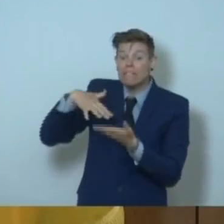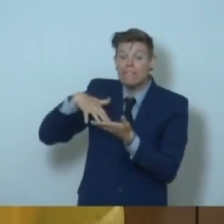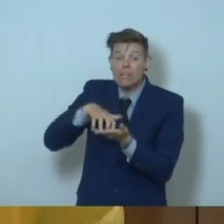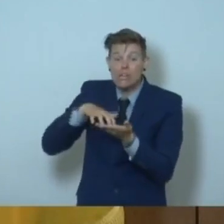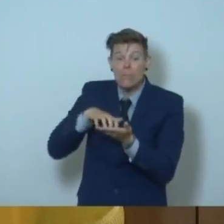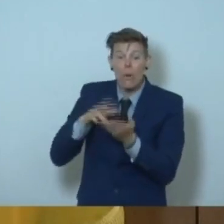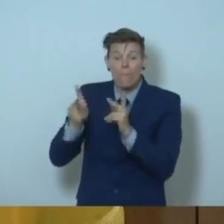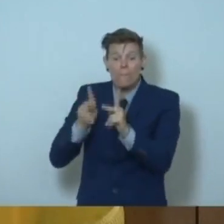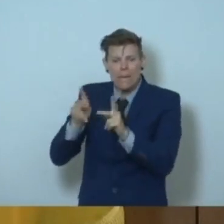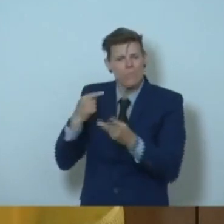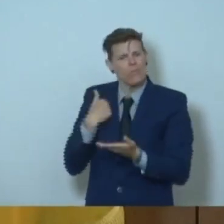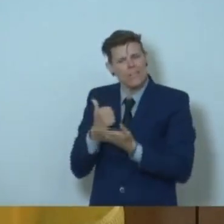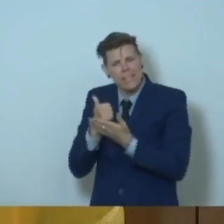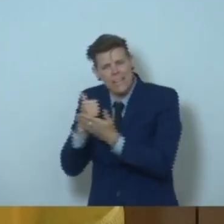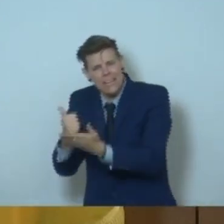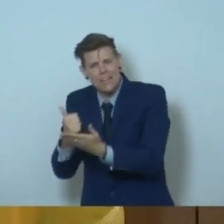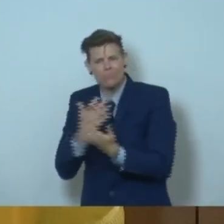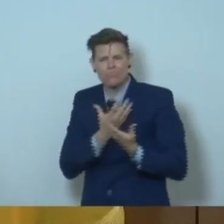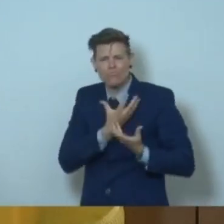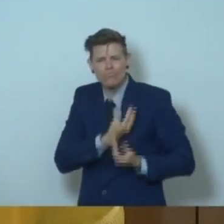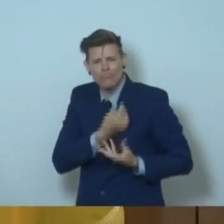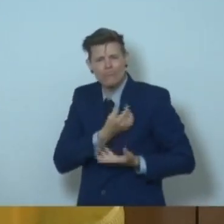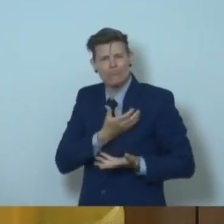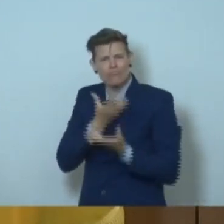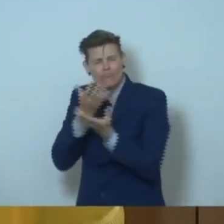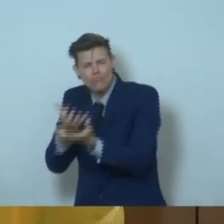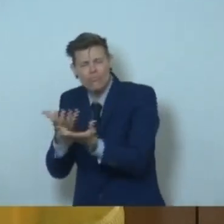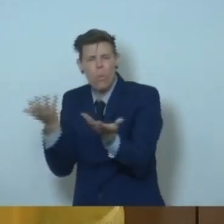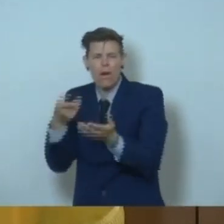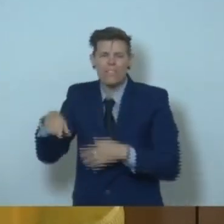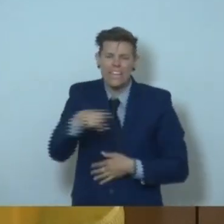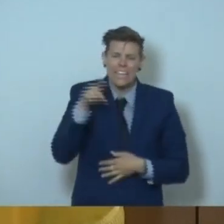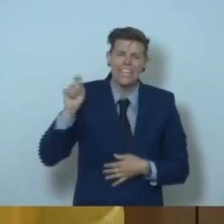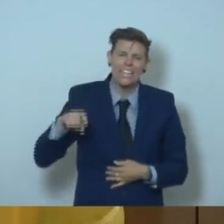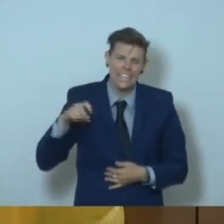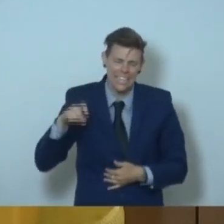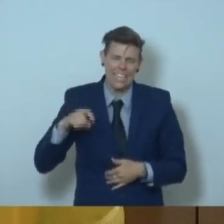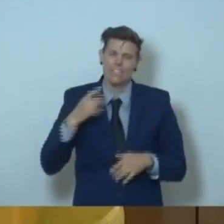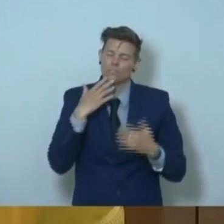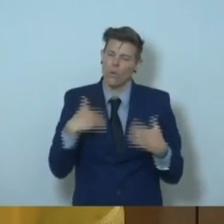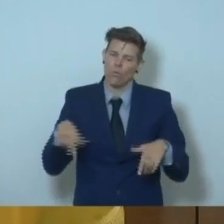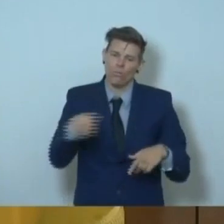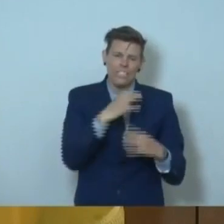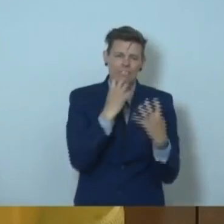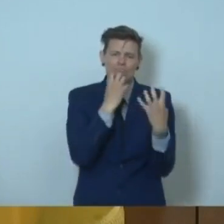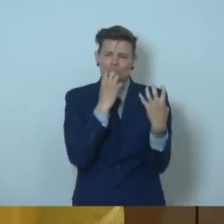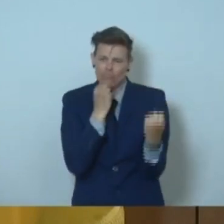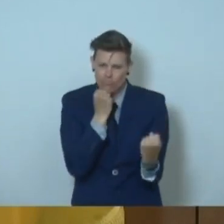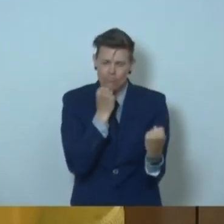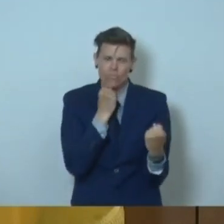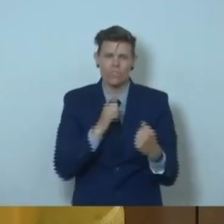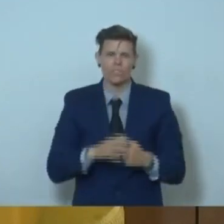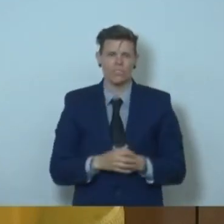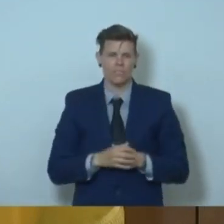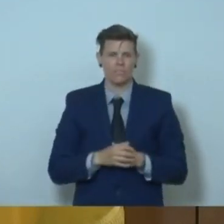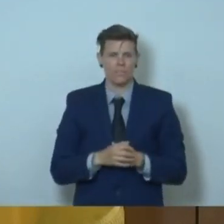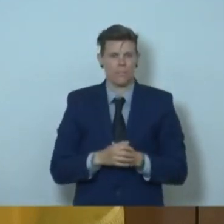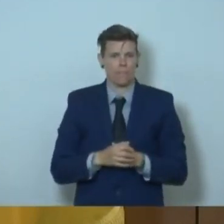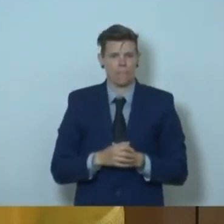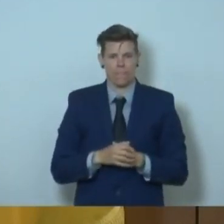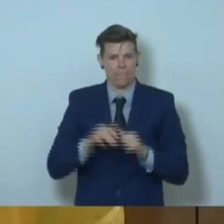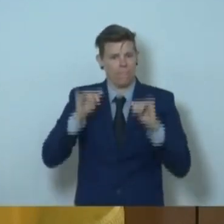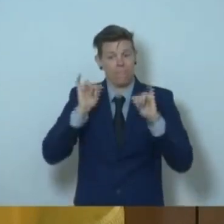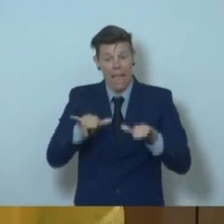day, that we're supporting each other in any number of meaningful ways. That's the work that really makes a